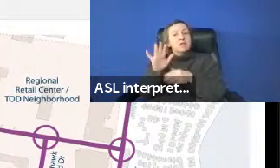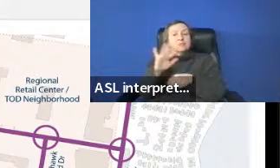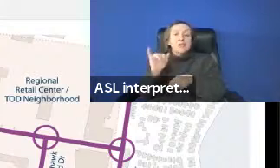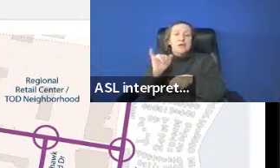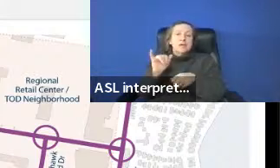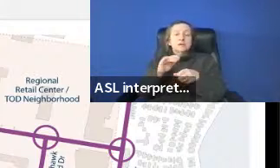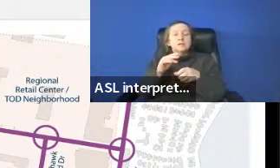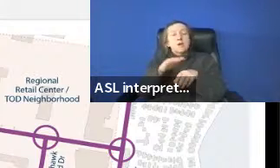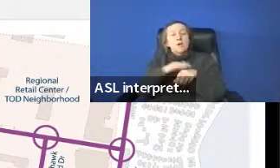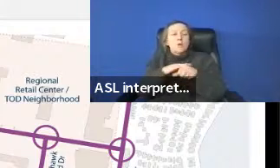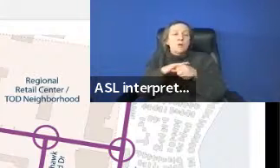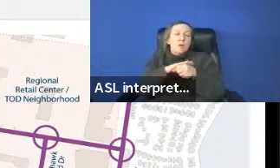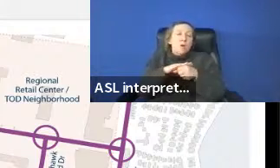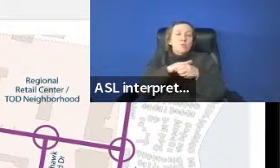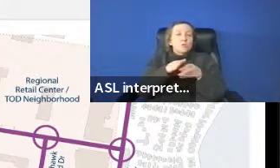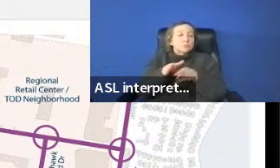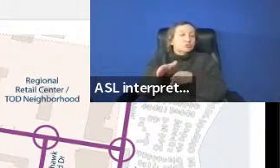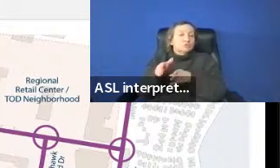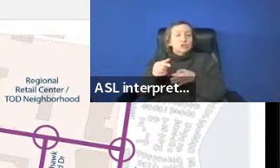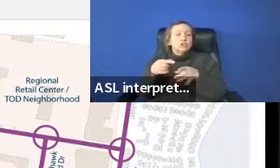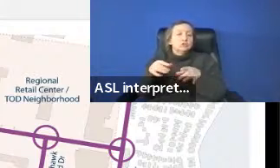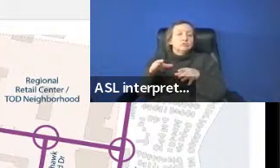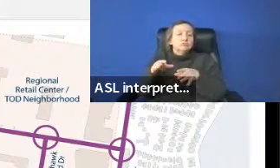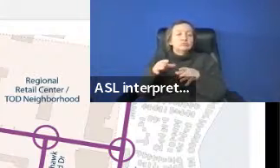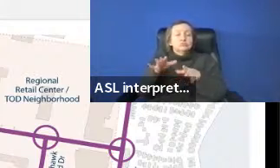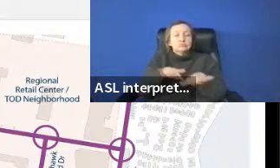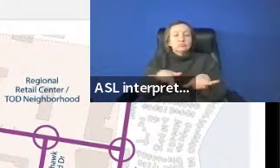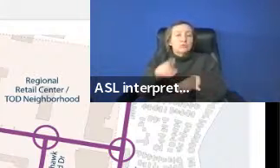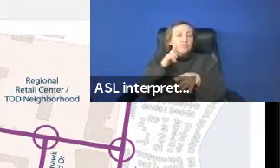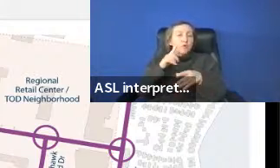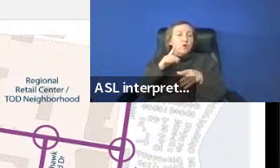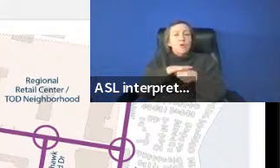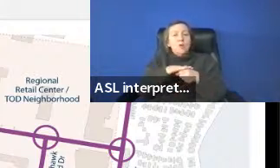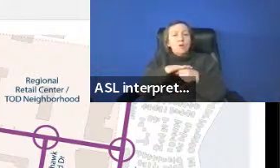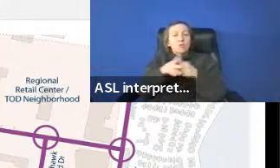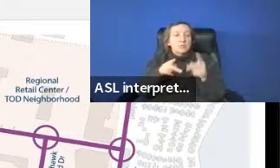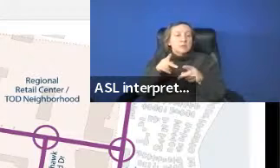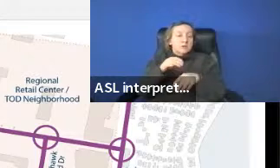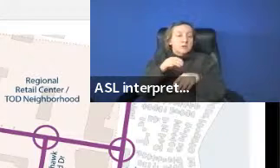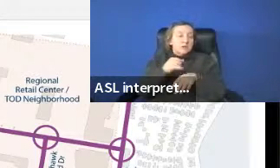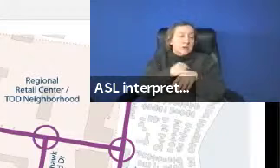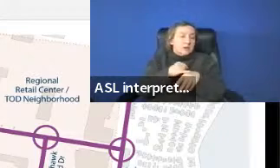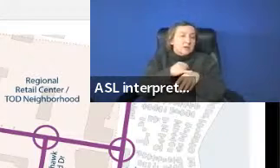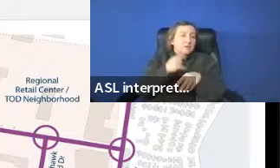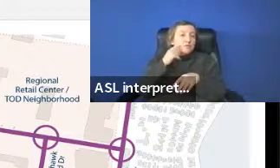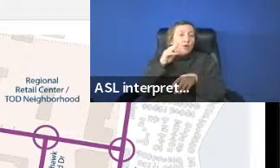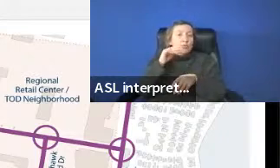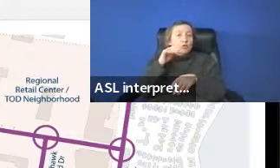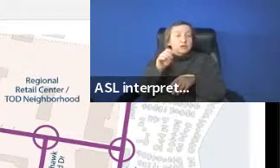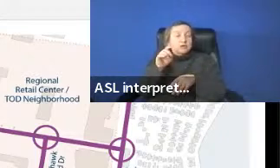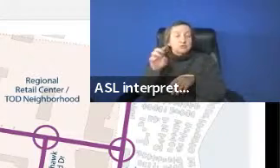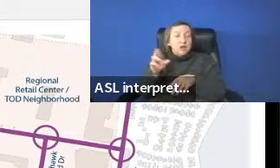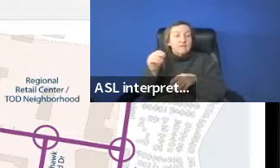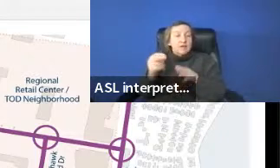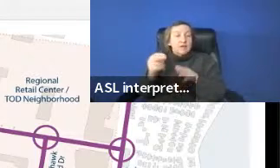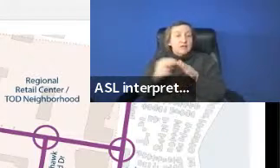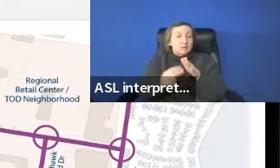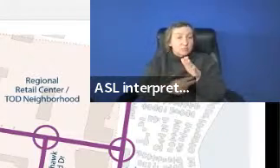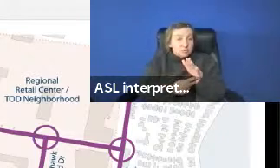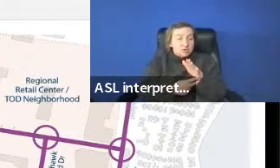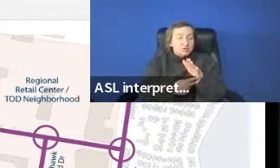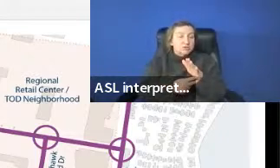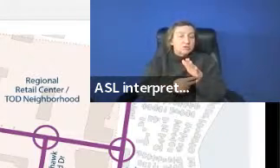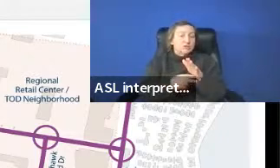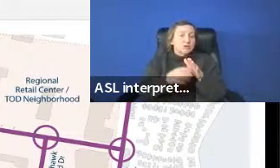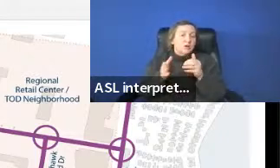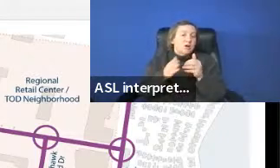for local circulation on the island. As far as the Marine Drive and the Bridgeton side, it's pretty much the